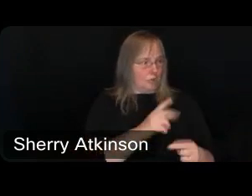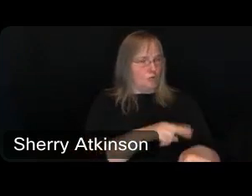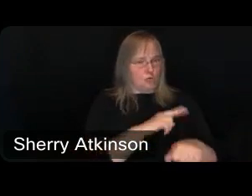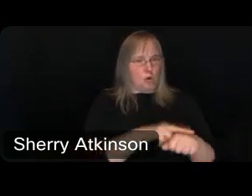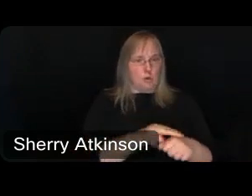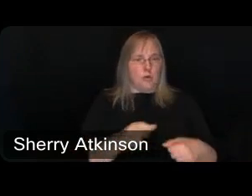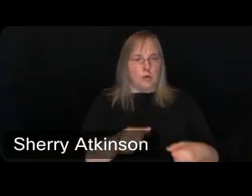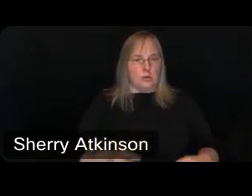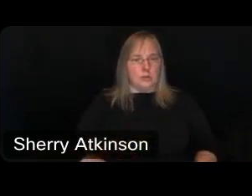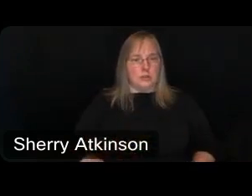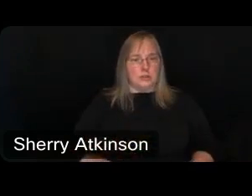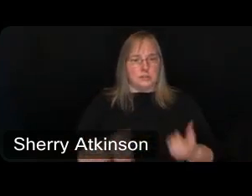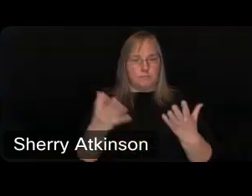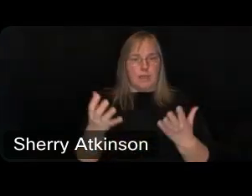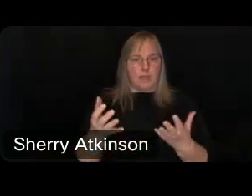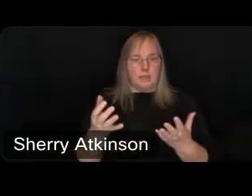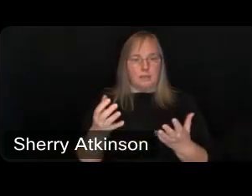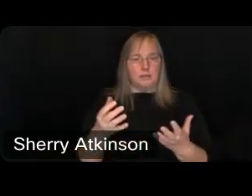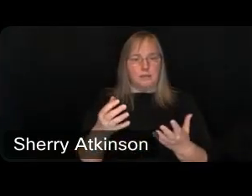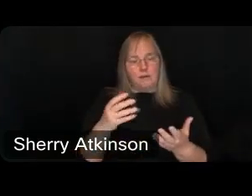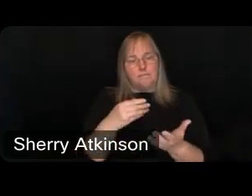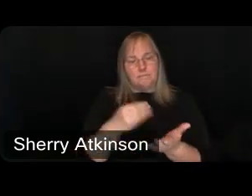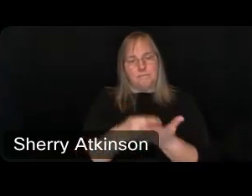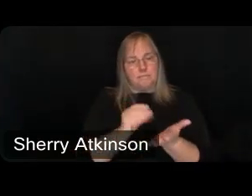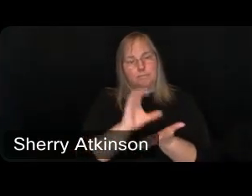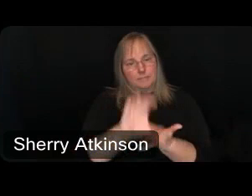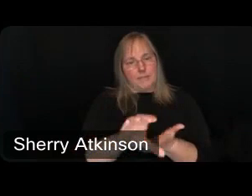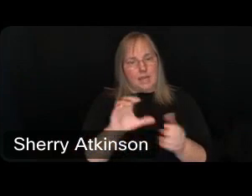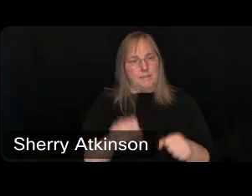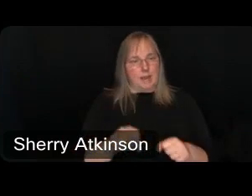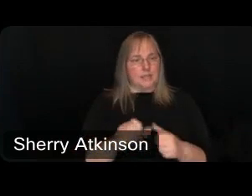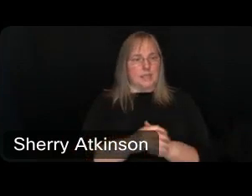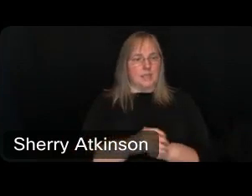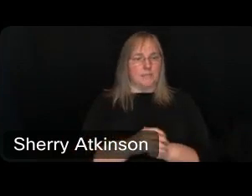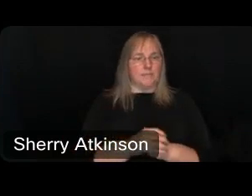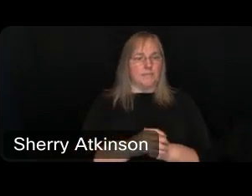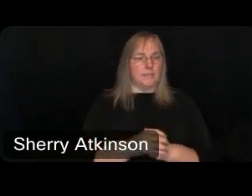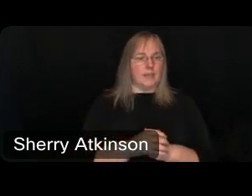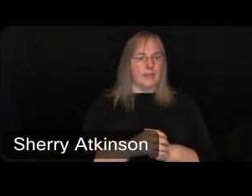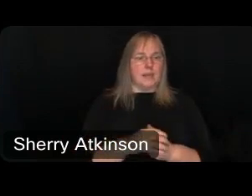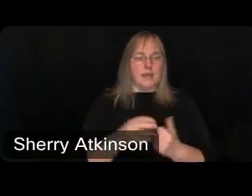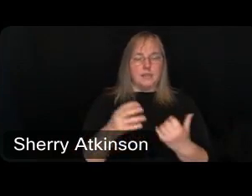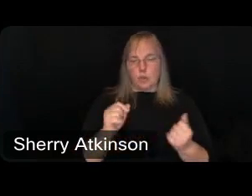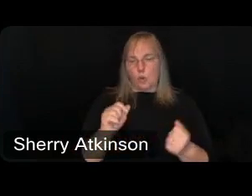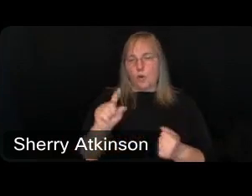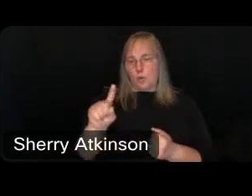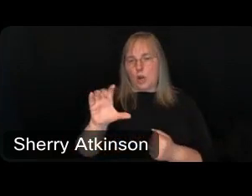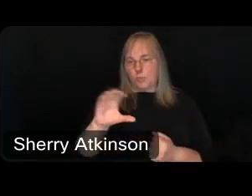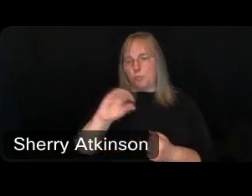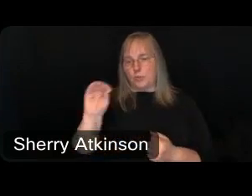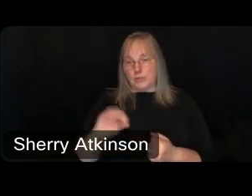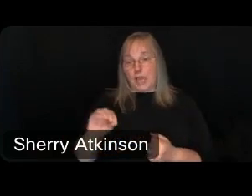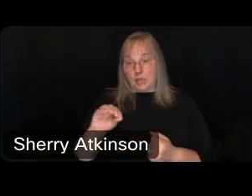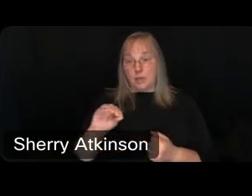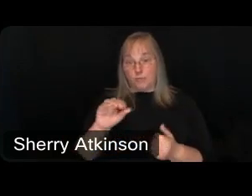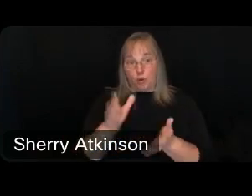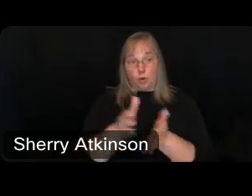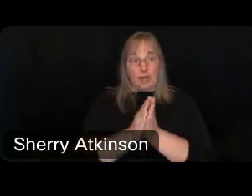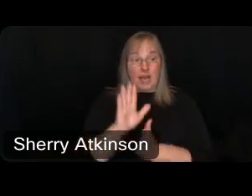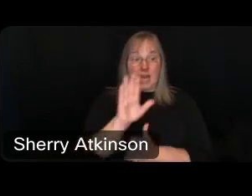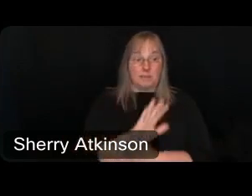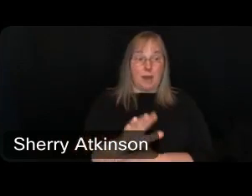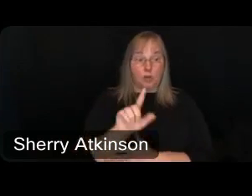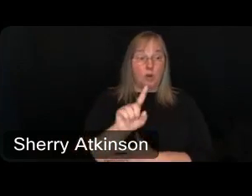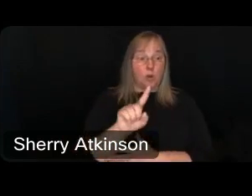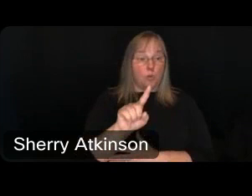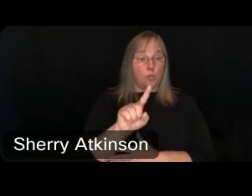the request received so far, that's still not 100% request, is about 165 million, and future years is up to 200